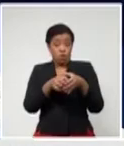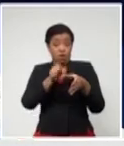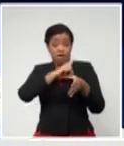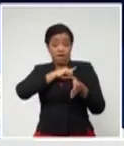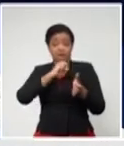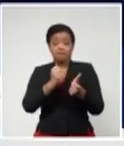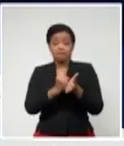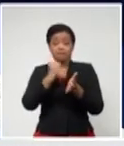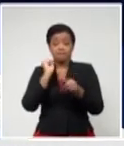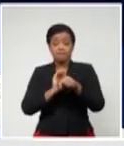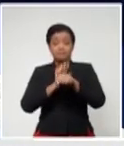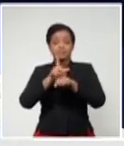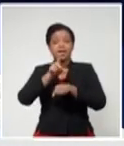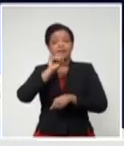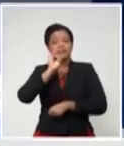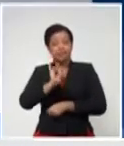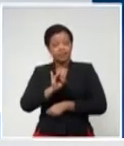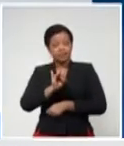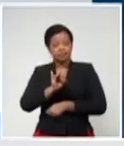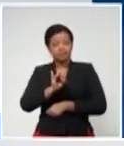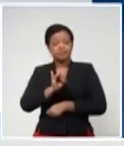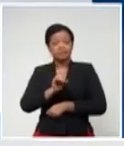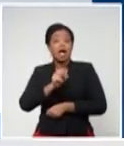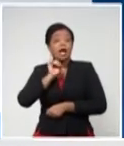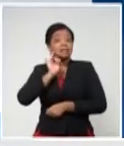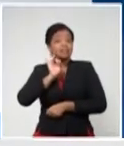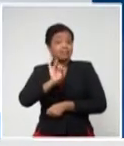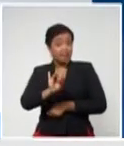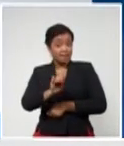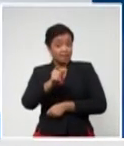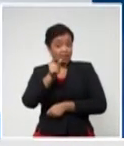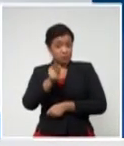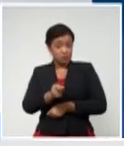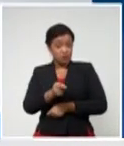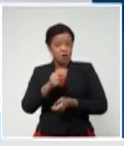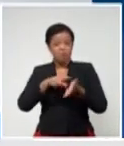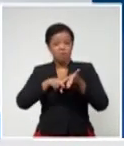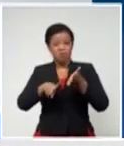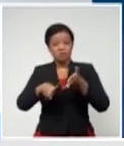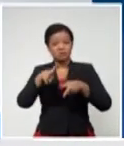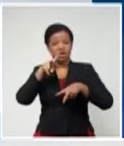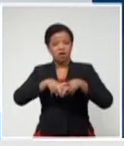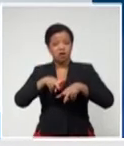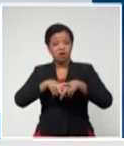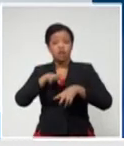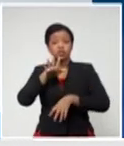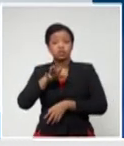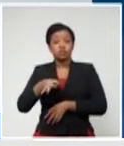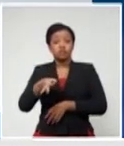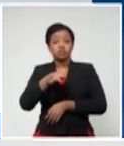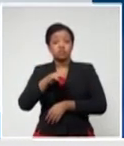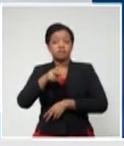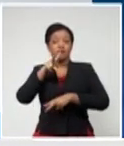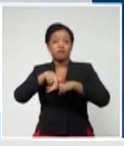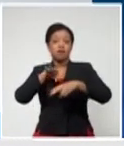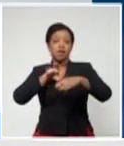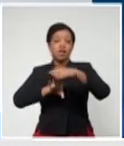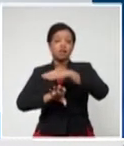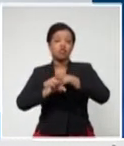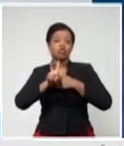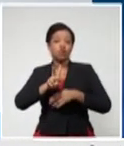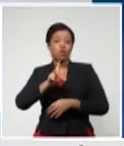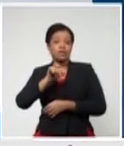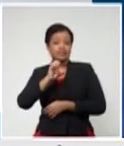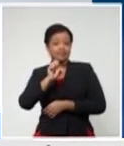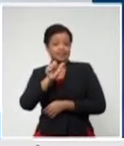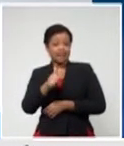Of the 17 cases confirmed yesterday, 7 are from Havana, including 5 from the municipality of Havana del